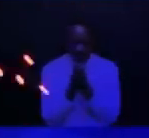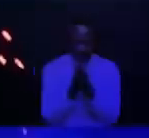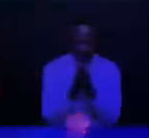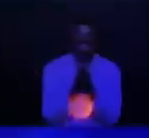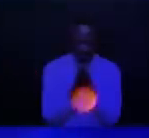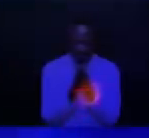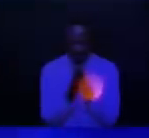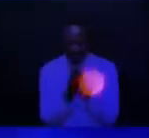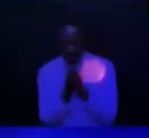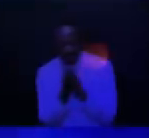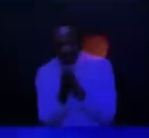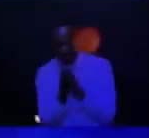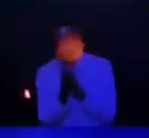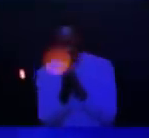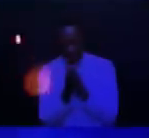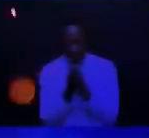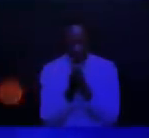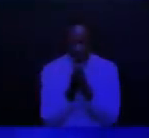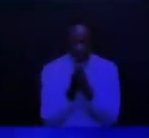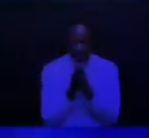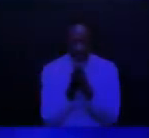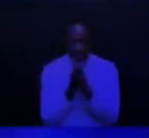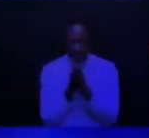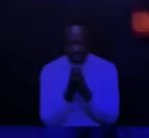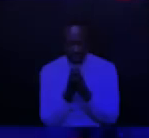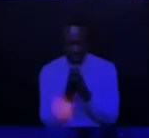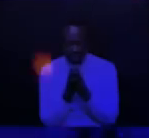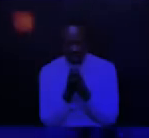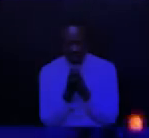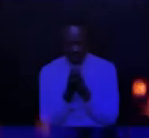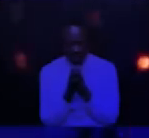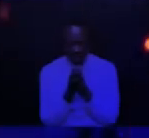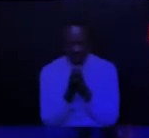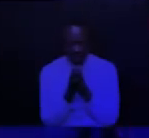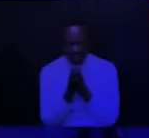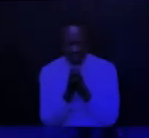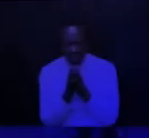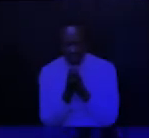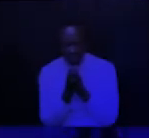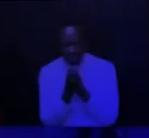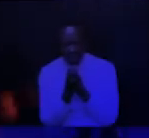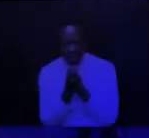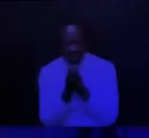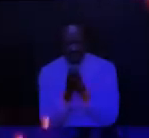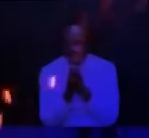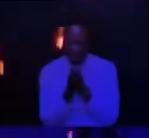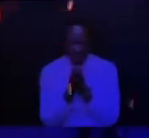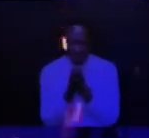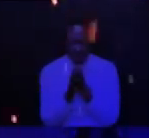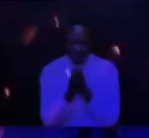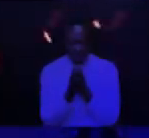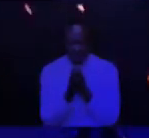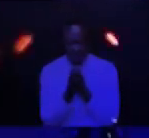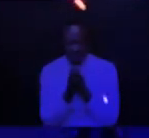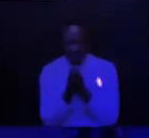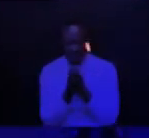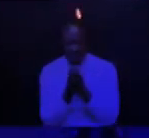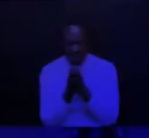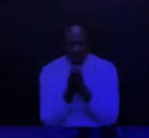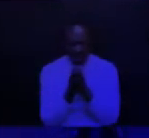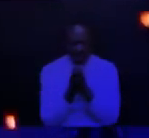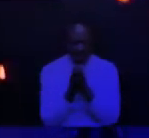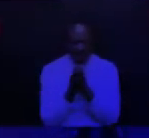you will remember us, that you will remember us. We ask in the name of Jesus, that Lord, help us, Lord, help us, Lord, help